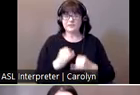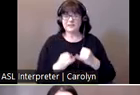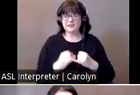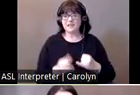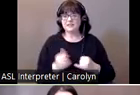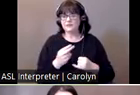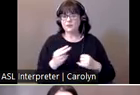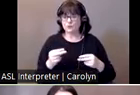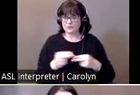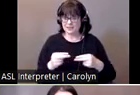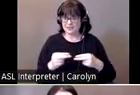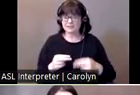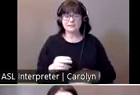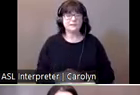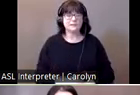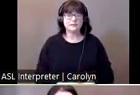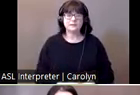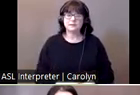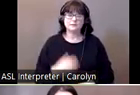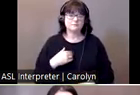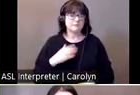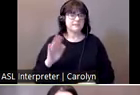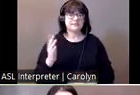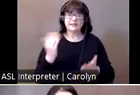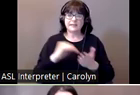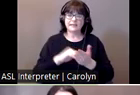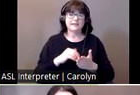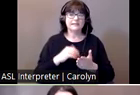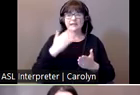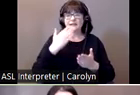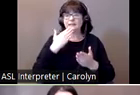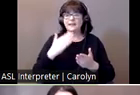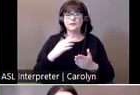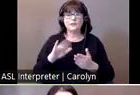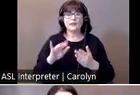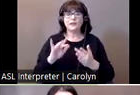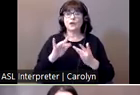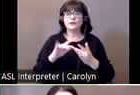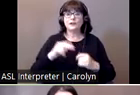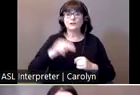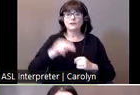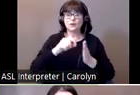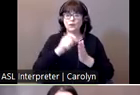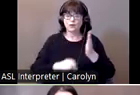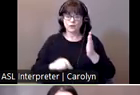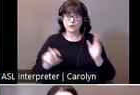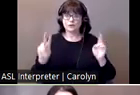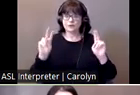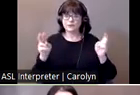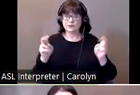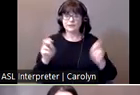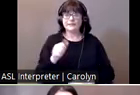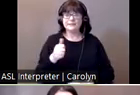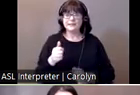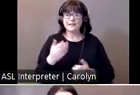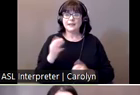slides. And again, have to give credit once more to that excellent Contact North article, 10 Facts You Need to Know About Micro-Credentials. So I think these